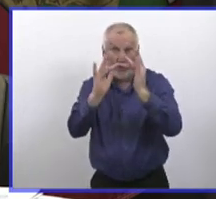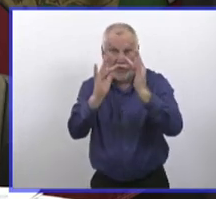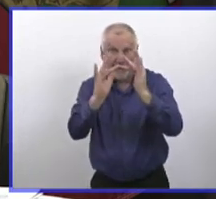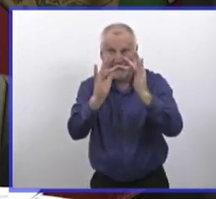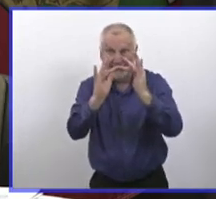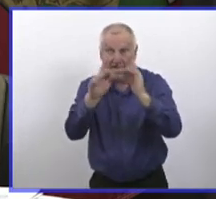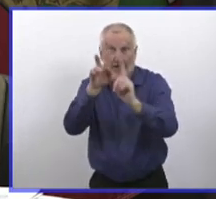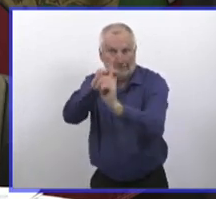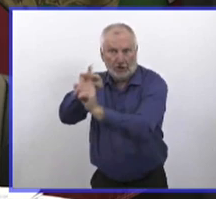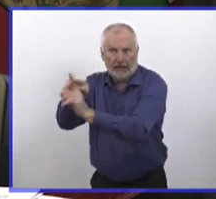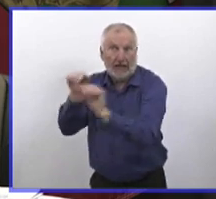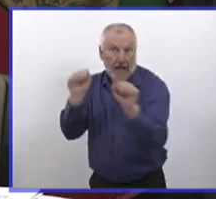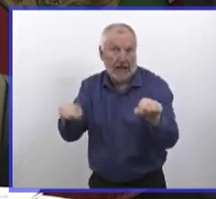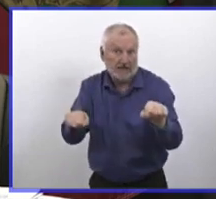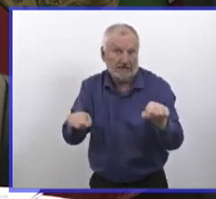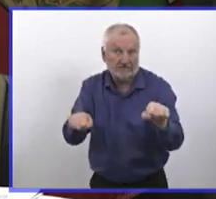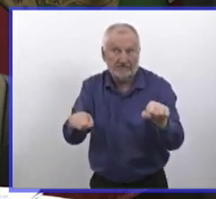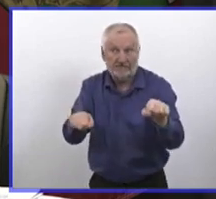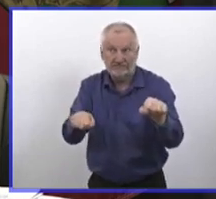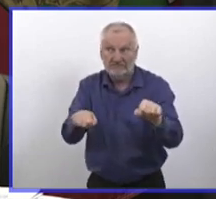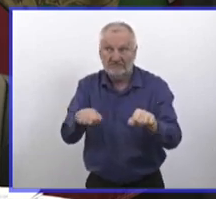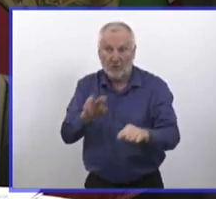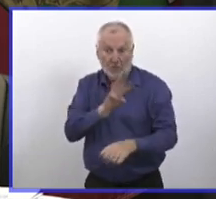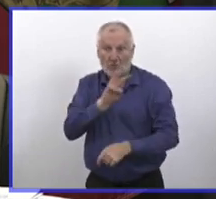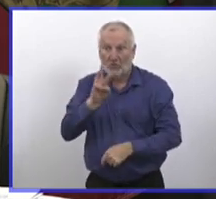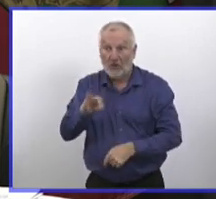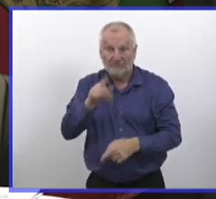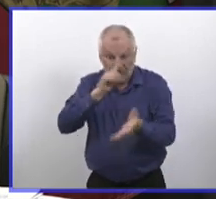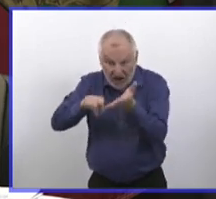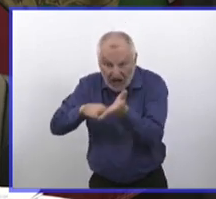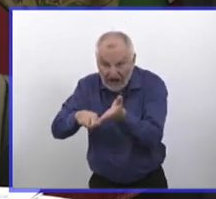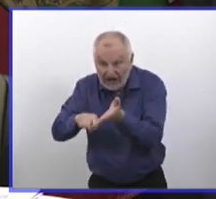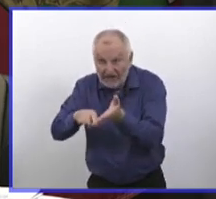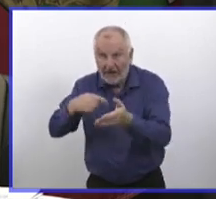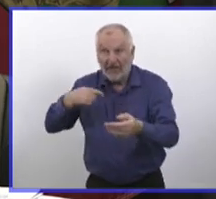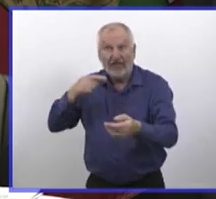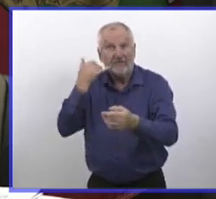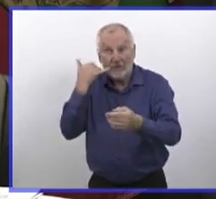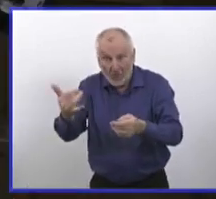stream to lessen anything coming into the call center.